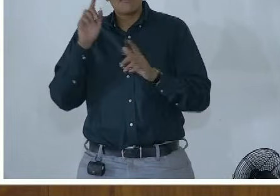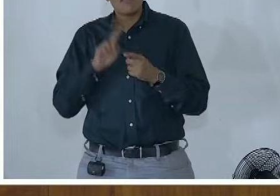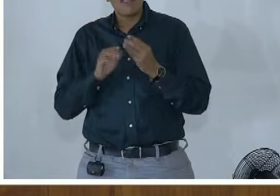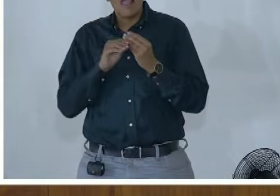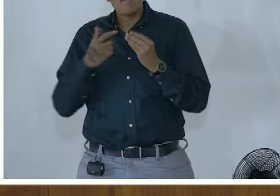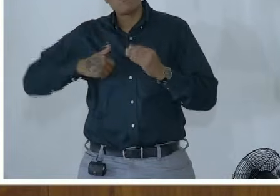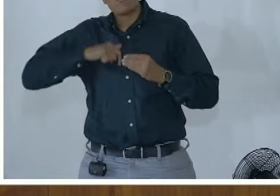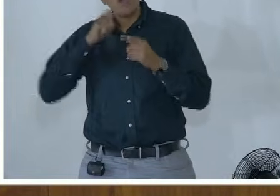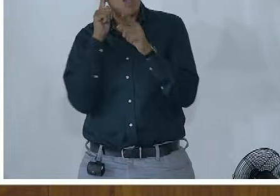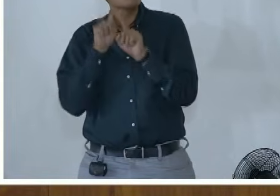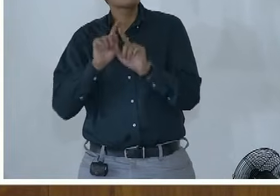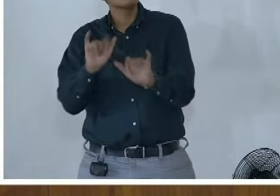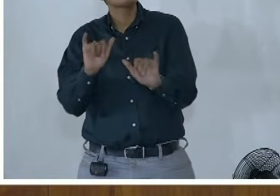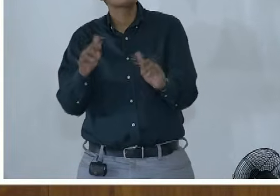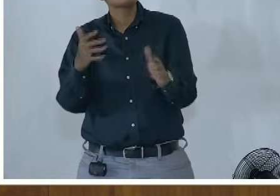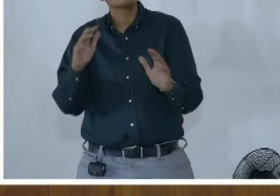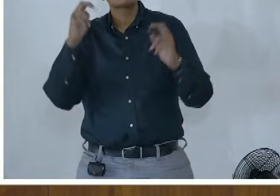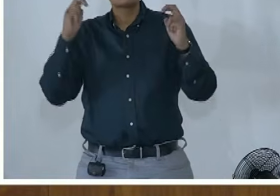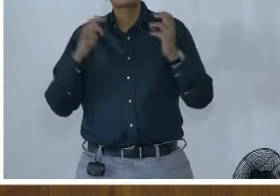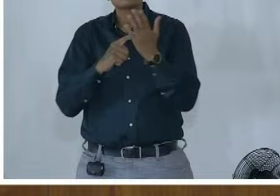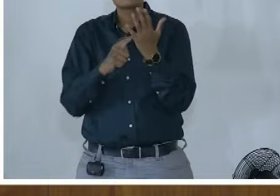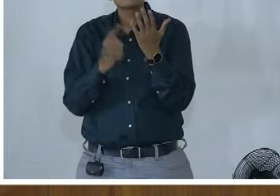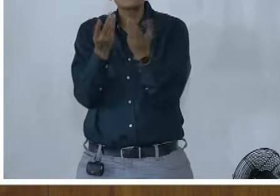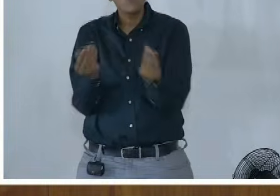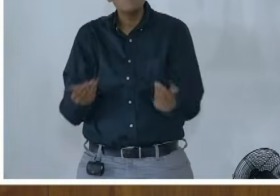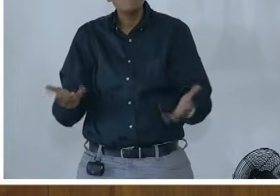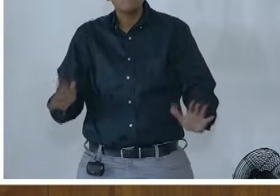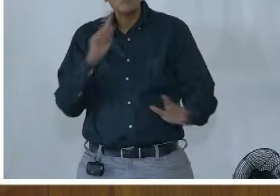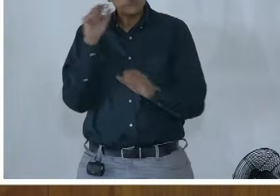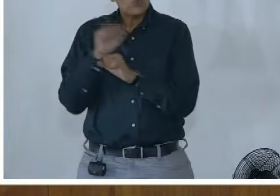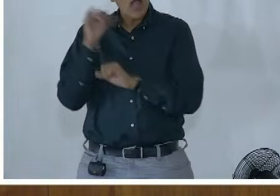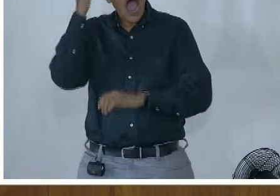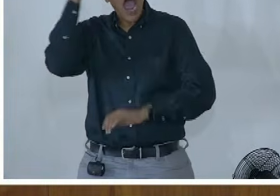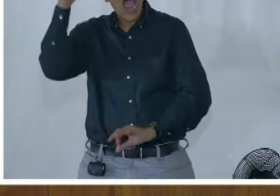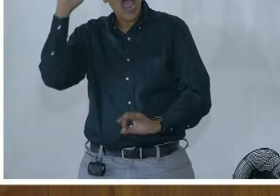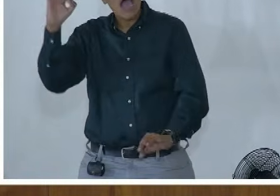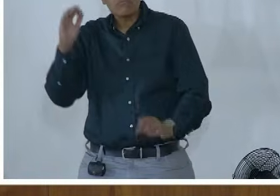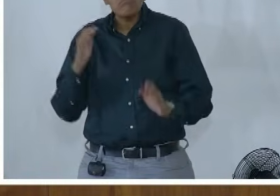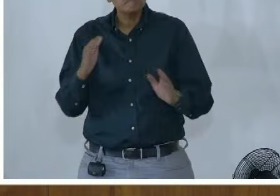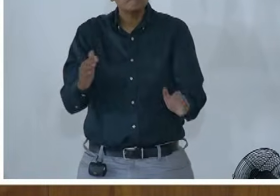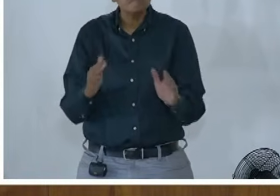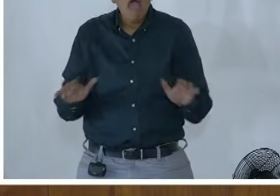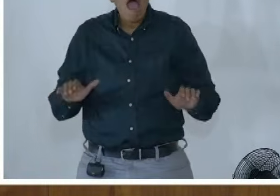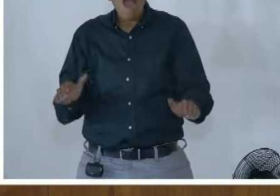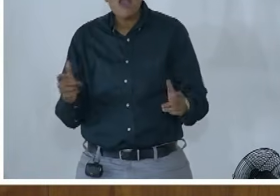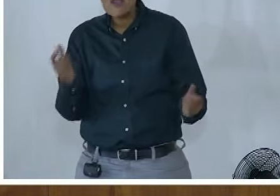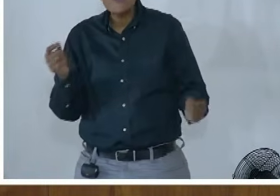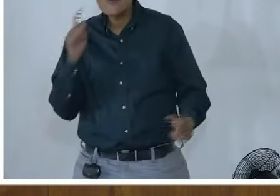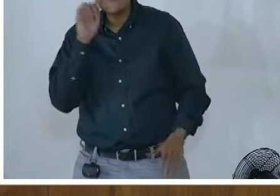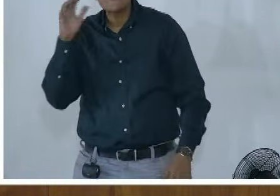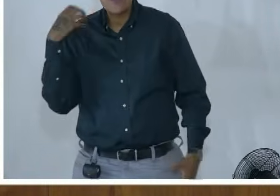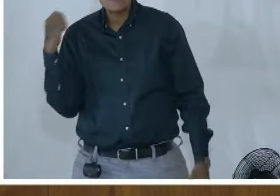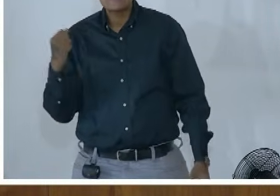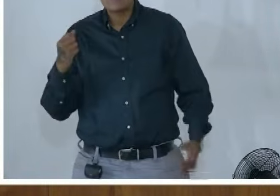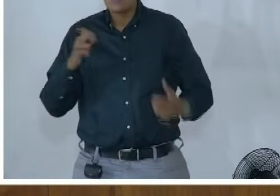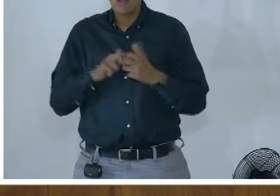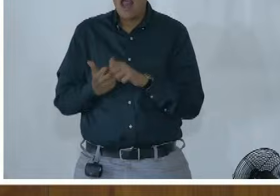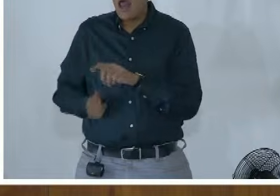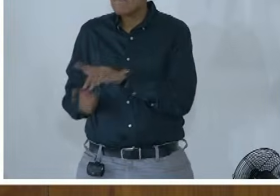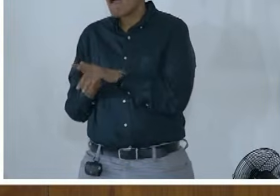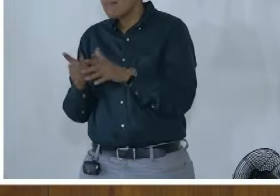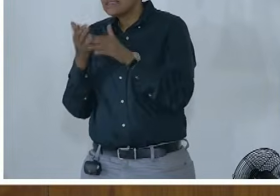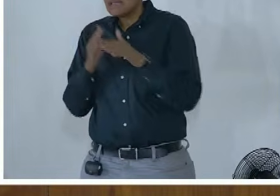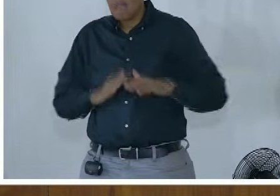We agree that mediation is indeed an ideal course of action to heal the wounds that divide